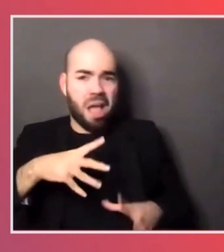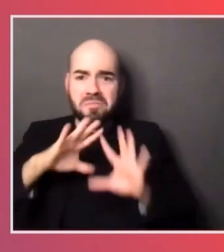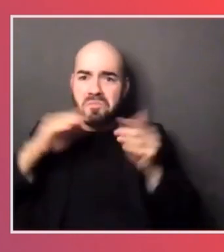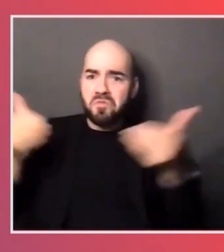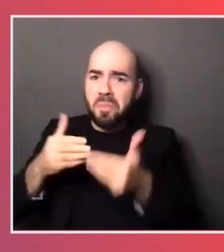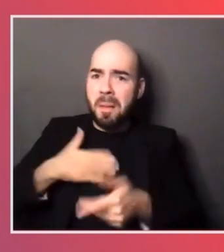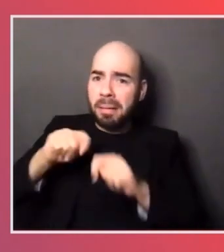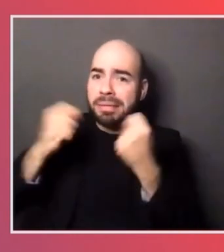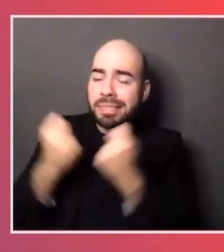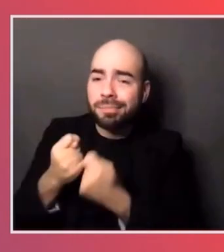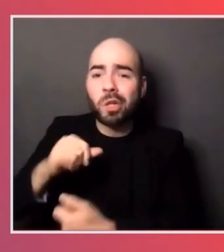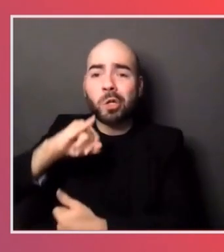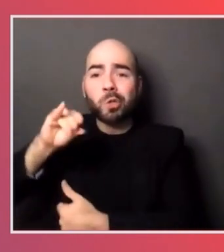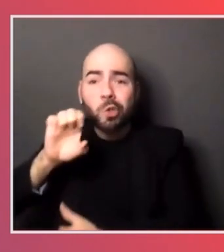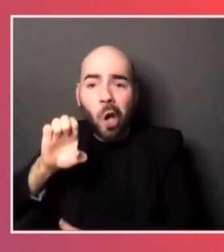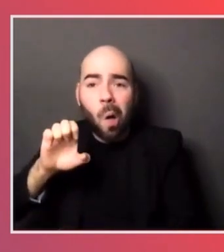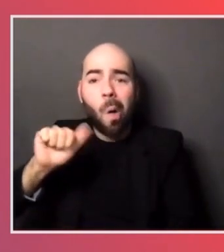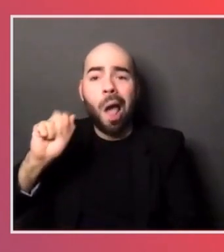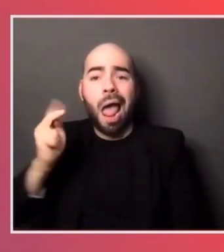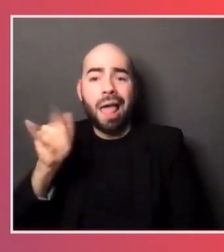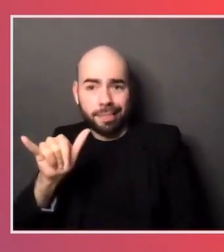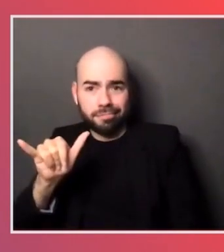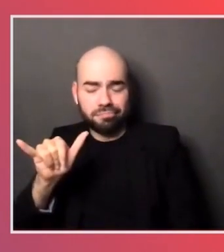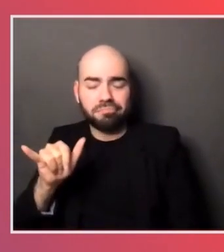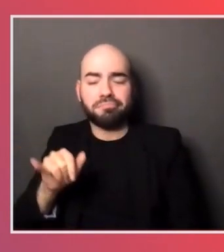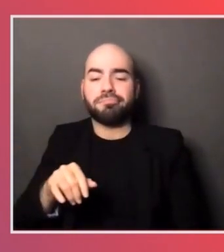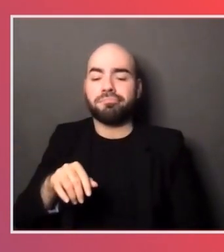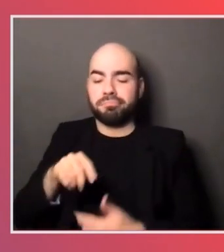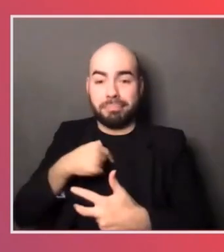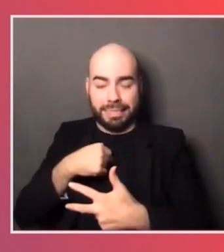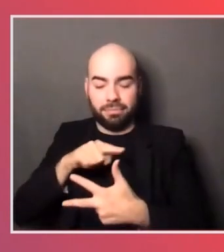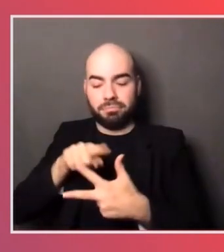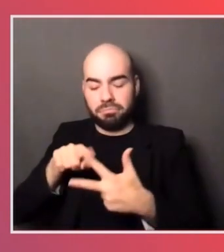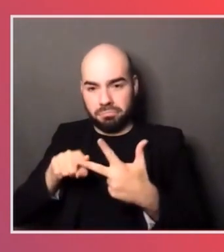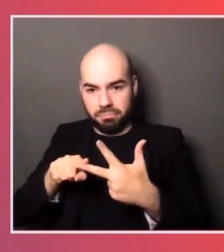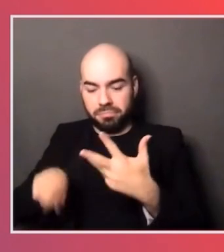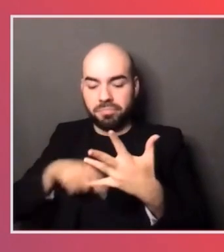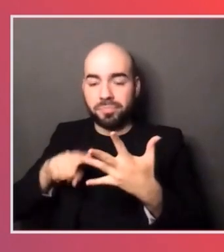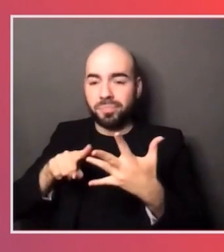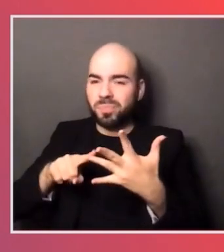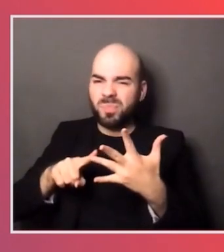and the pride of Passaic, New Jersey, Zoe Saldana.